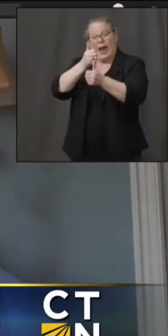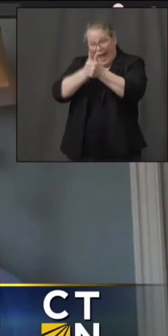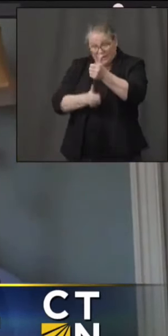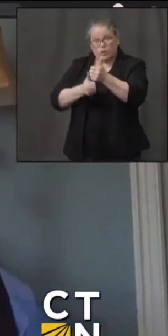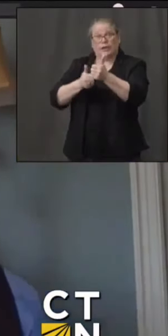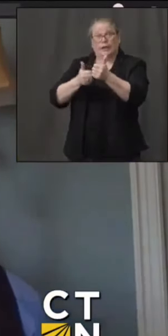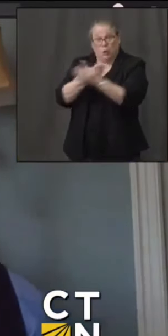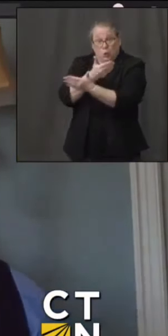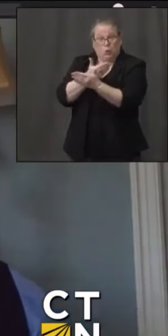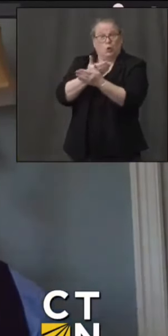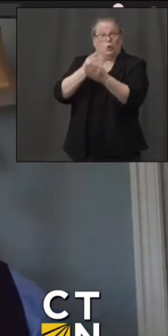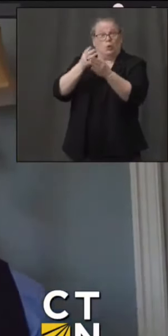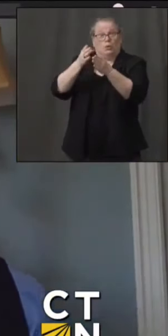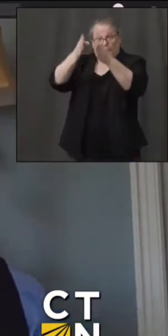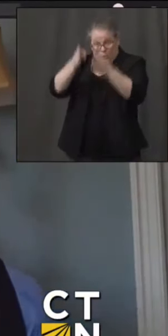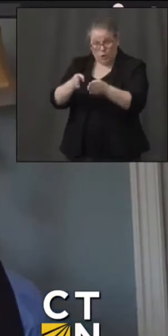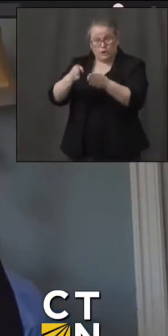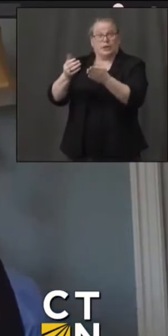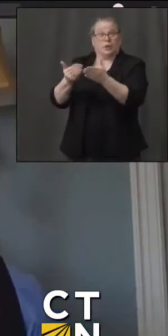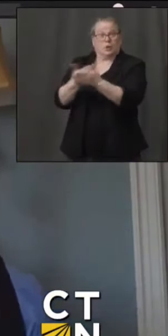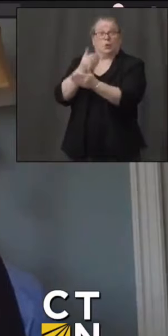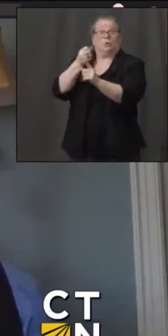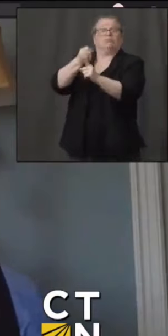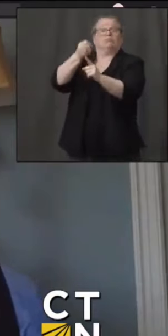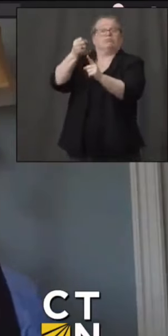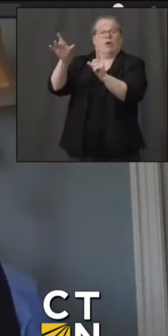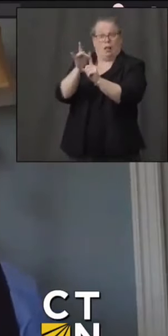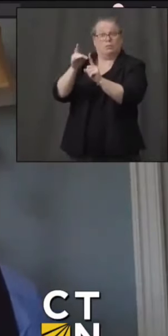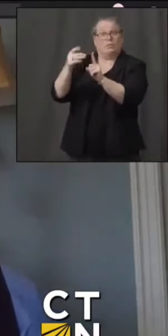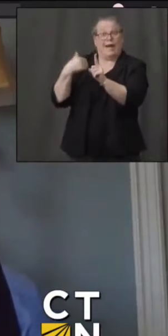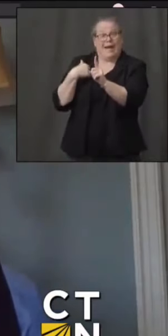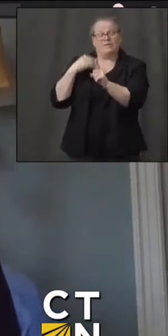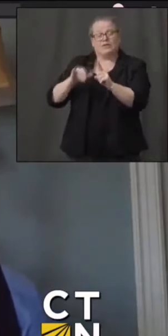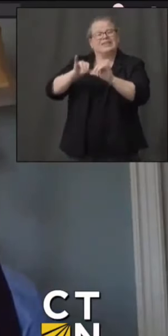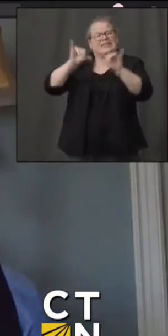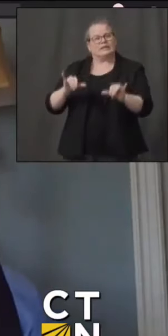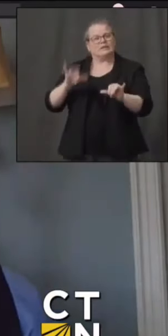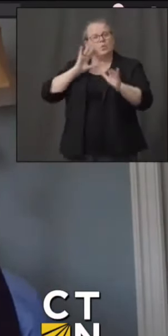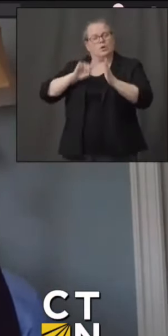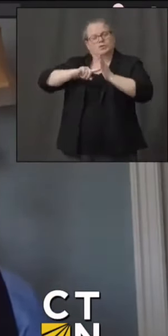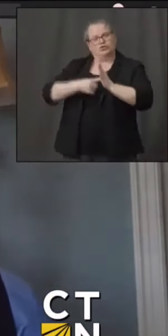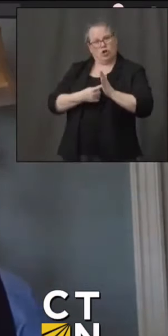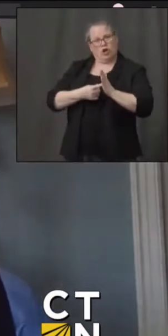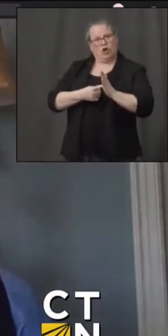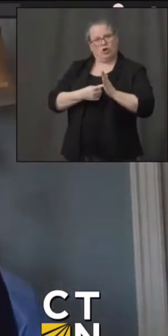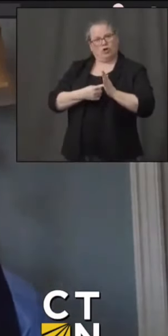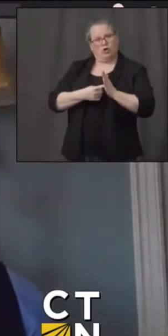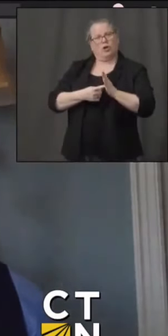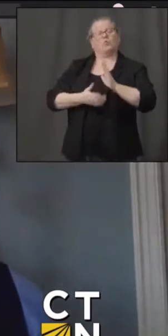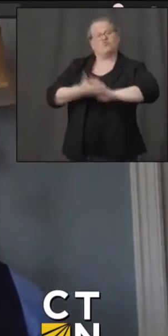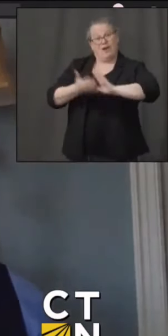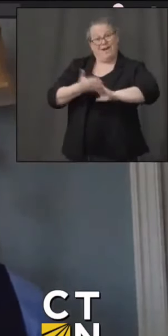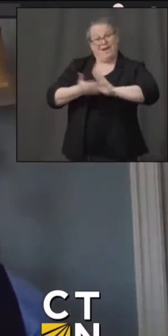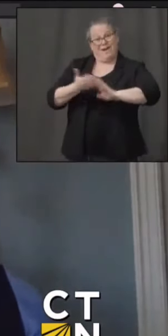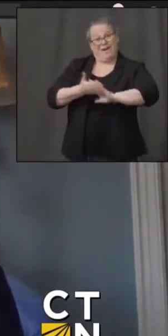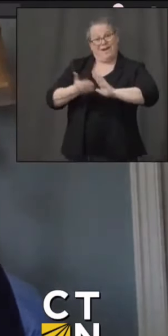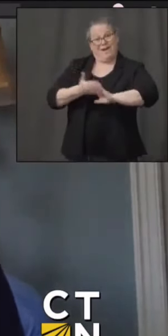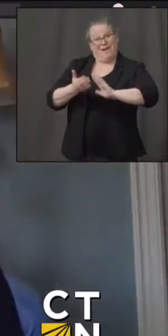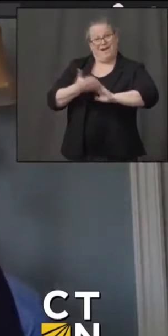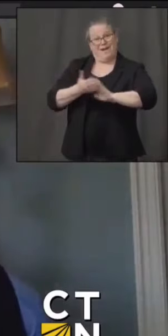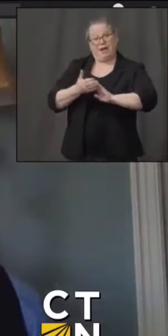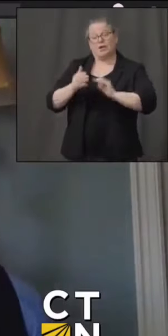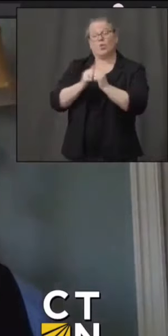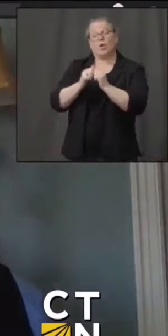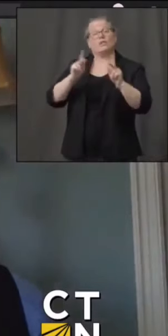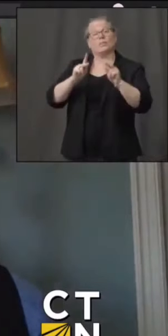start when we have the system up and operational, and we will increase the number of people who are involved in contact tracing. And as